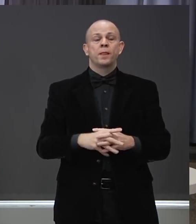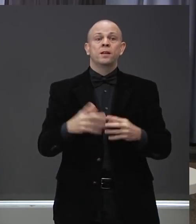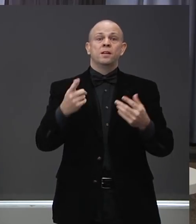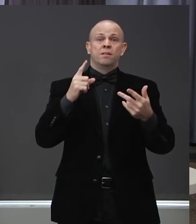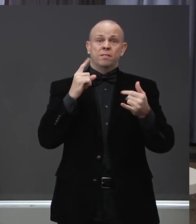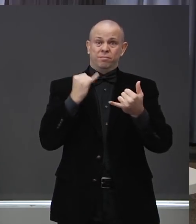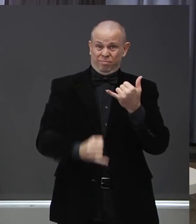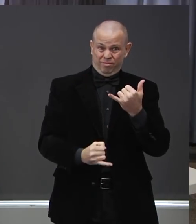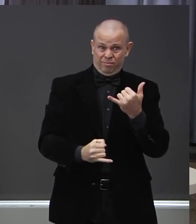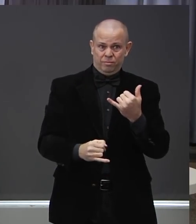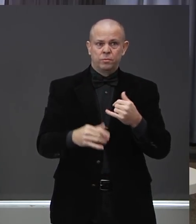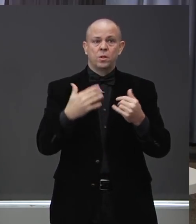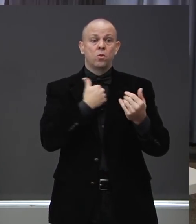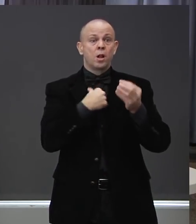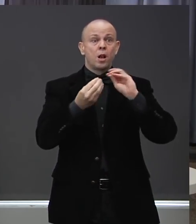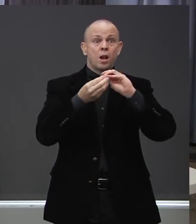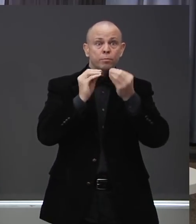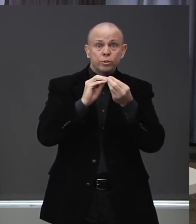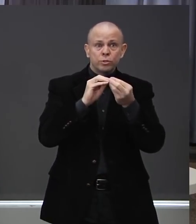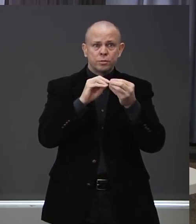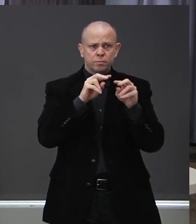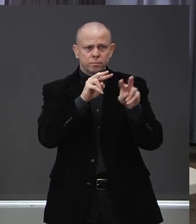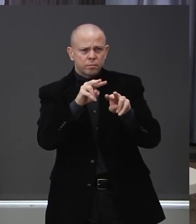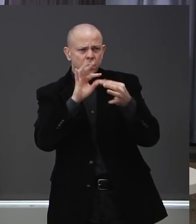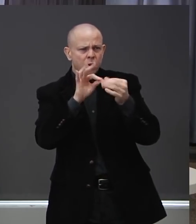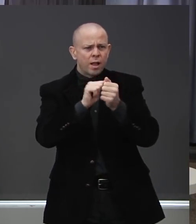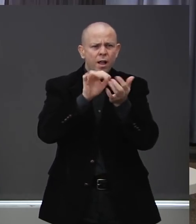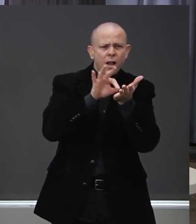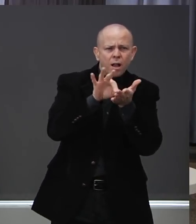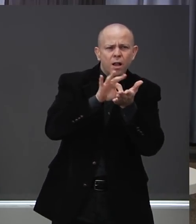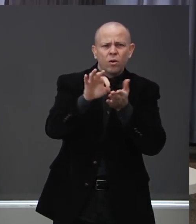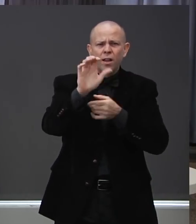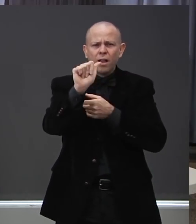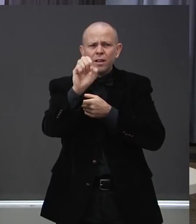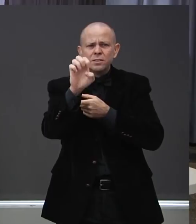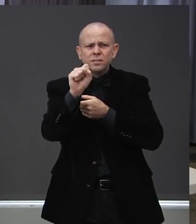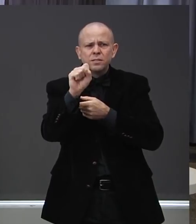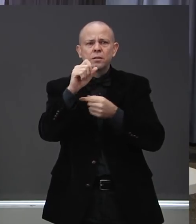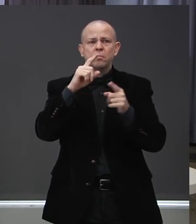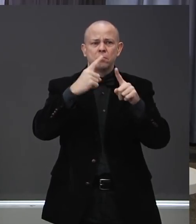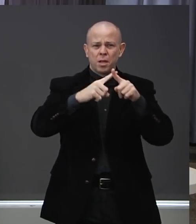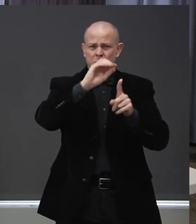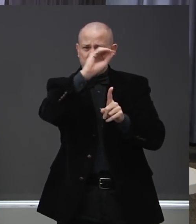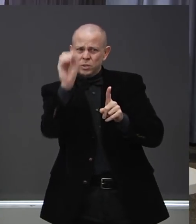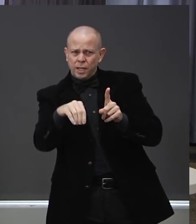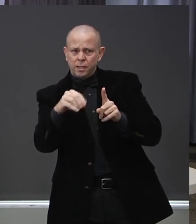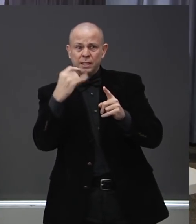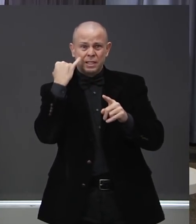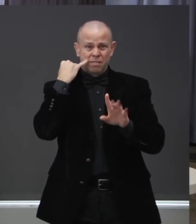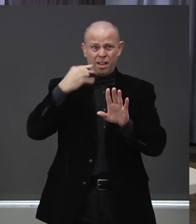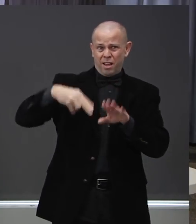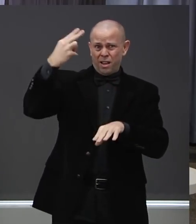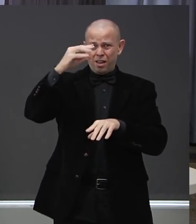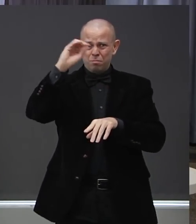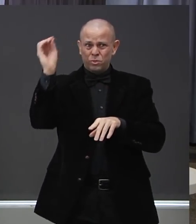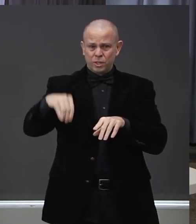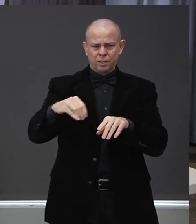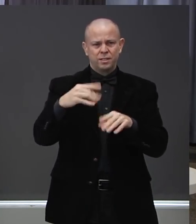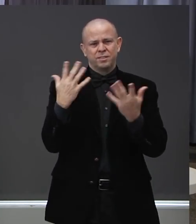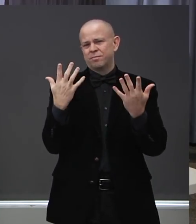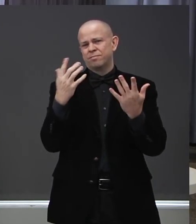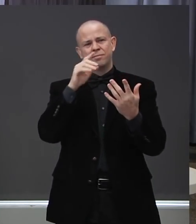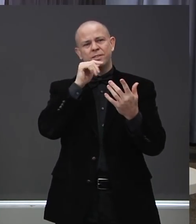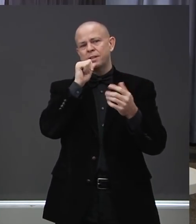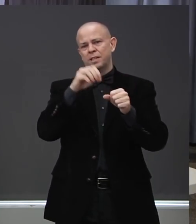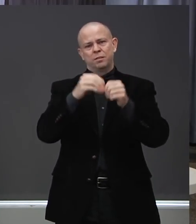into account case counts and rates, schools and counties with very high rates will not be open for in-person education. In fact,